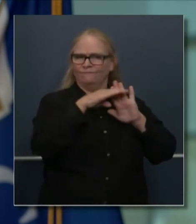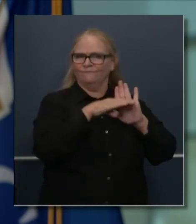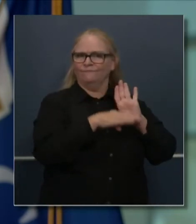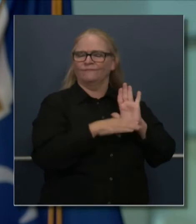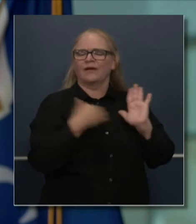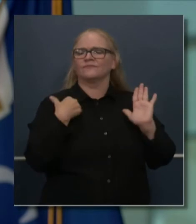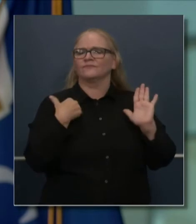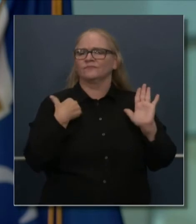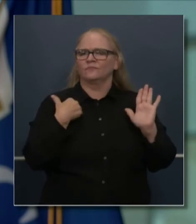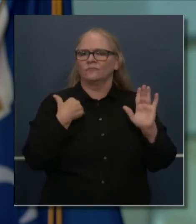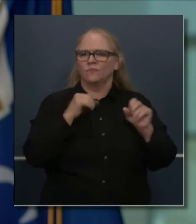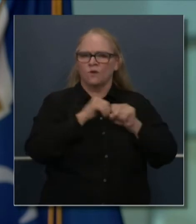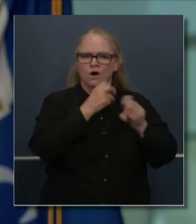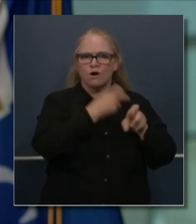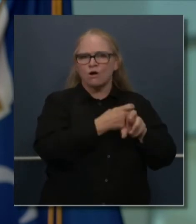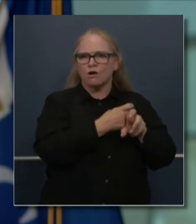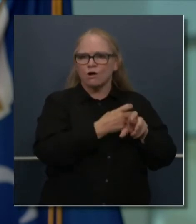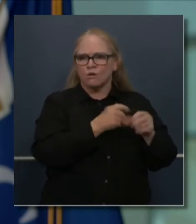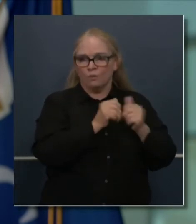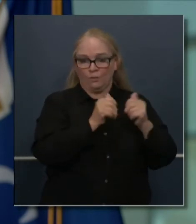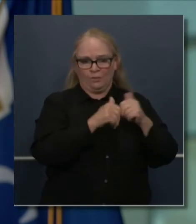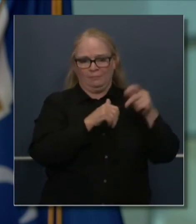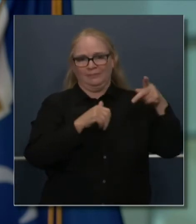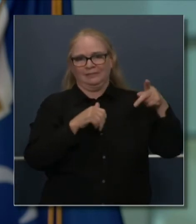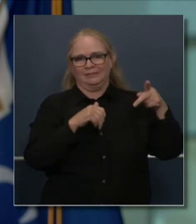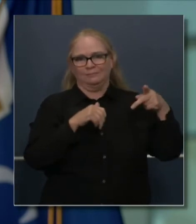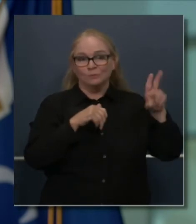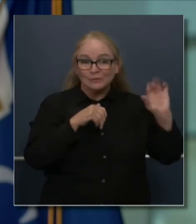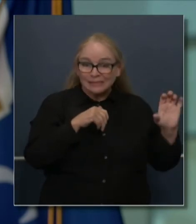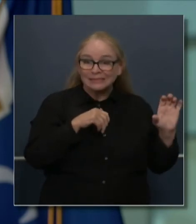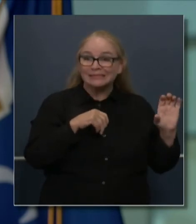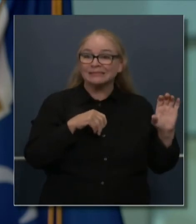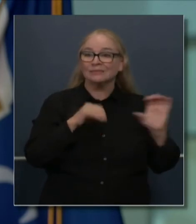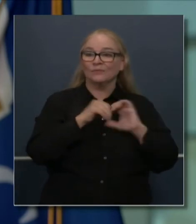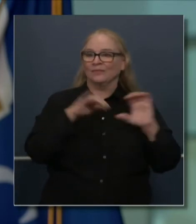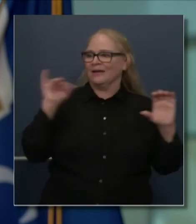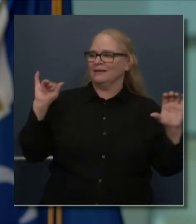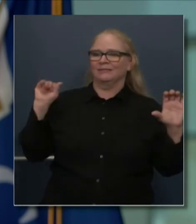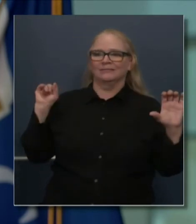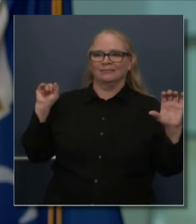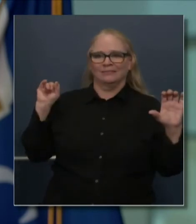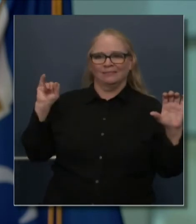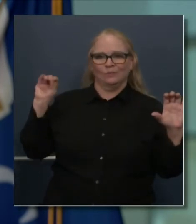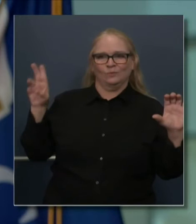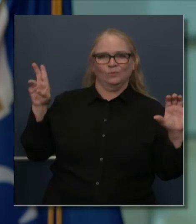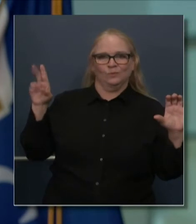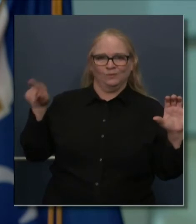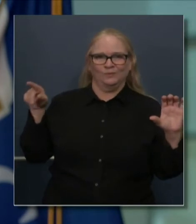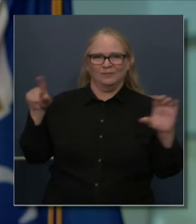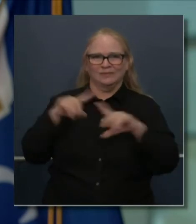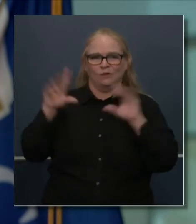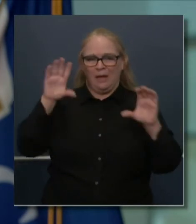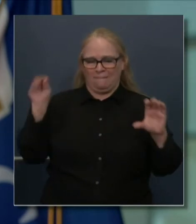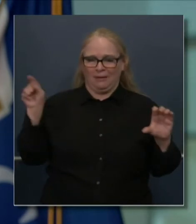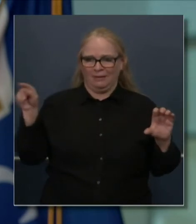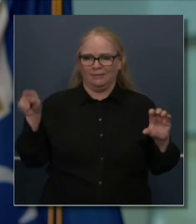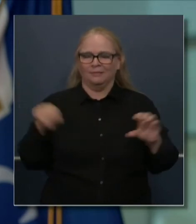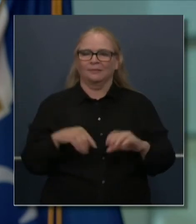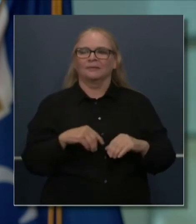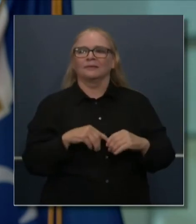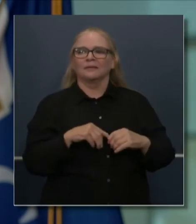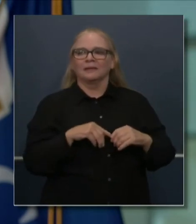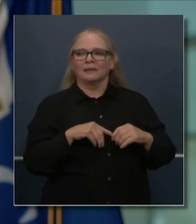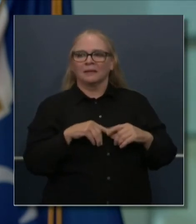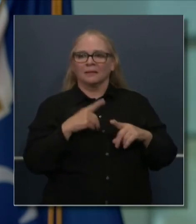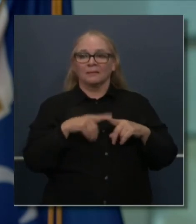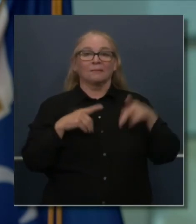and worked with the respective IOUs on the PSPS protocols. And I know IOUs, PUC, PSPS,